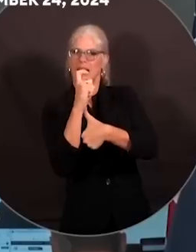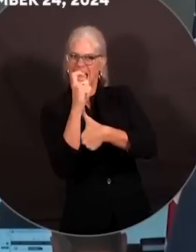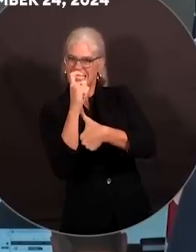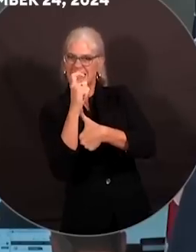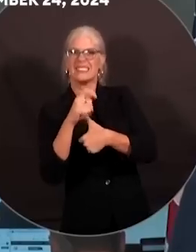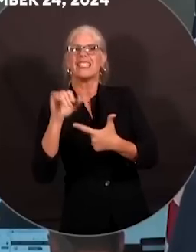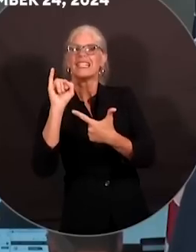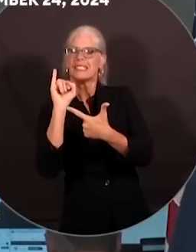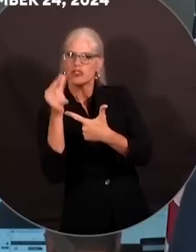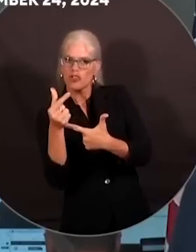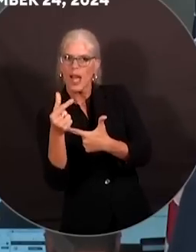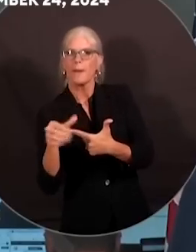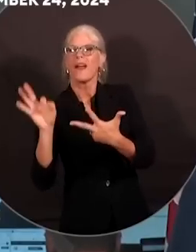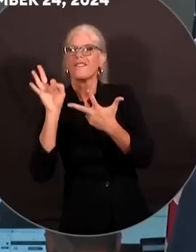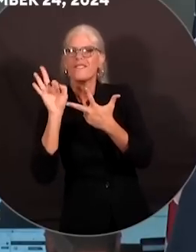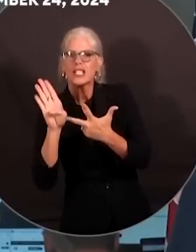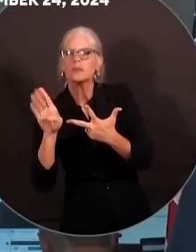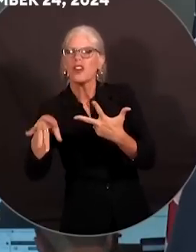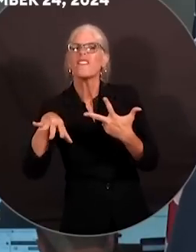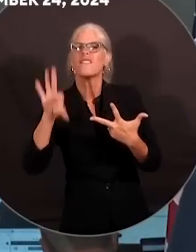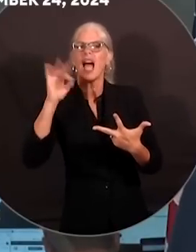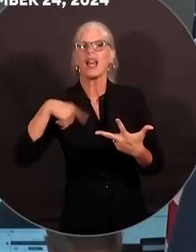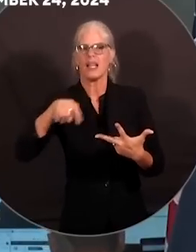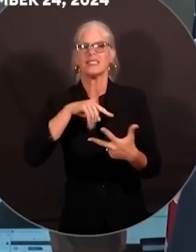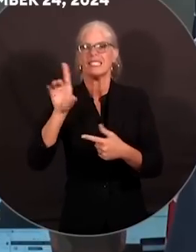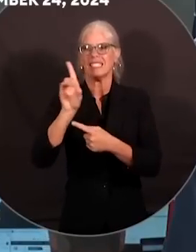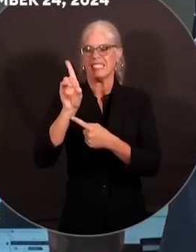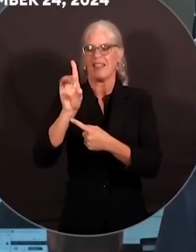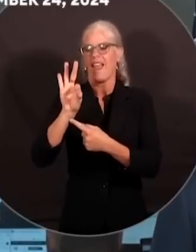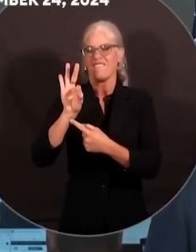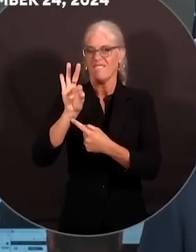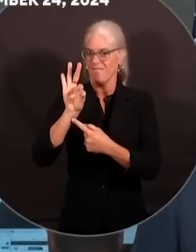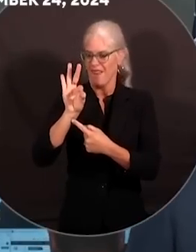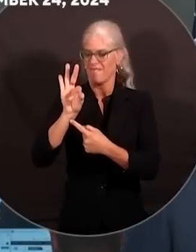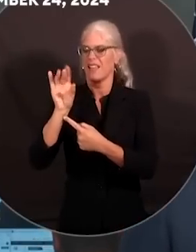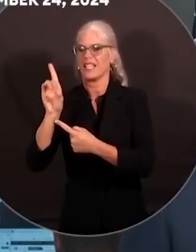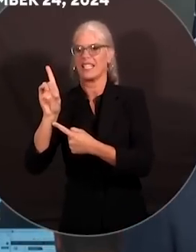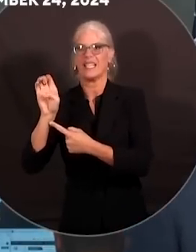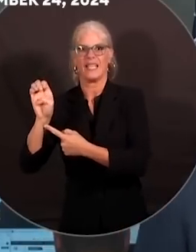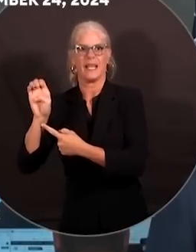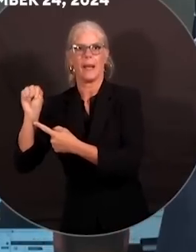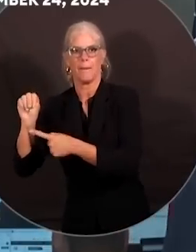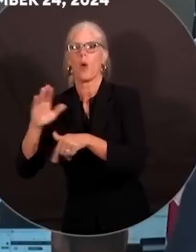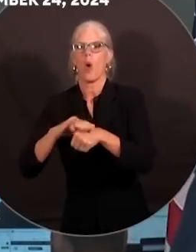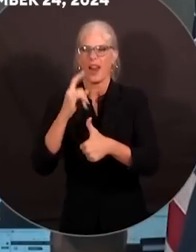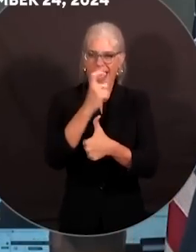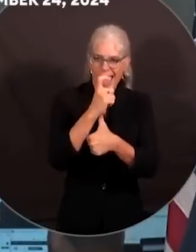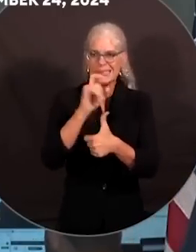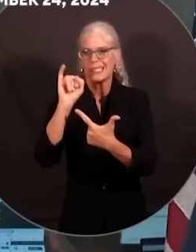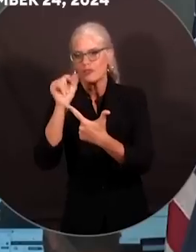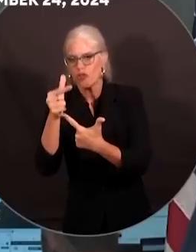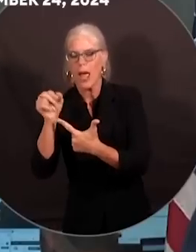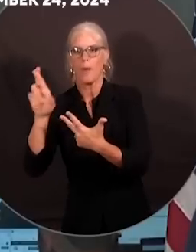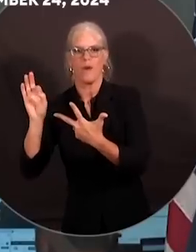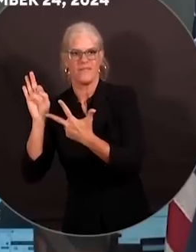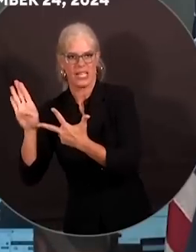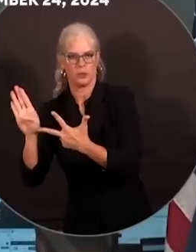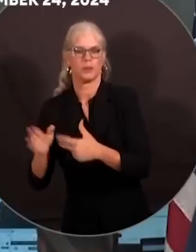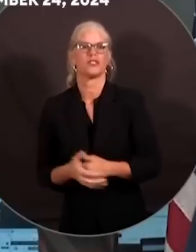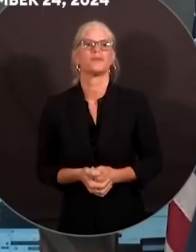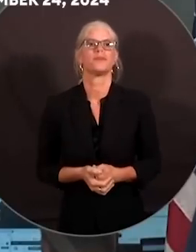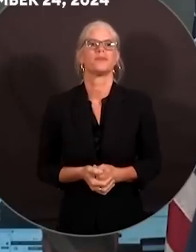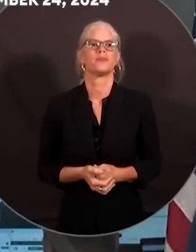FLSERT, and on Facebook at FDEM. Floridians looking for resources on how to prepare and other state